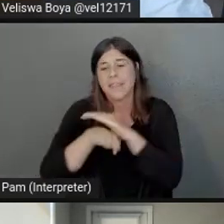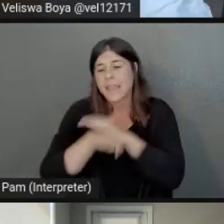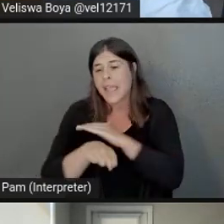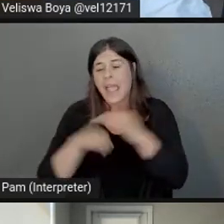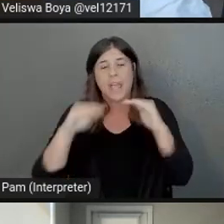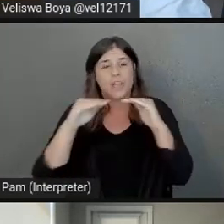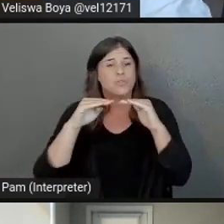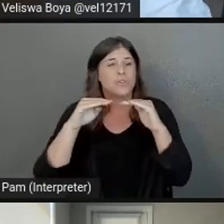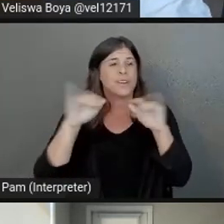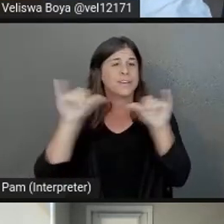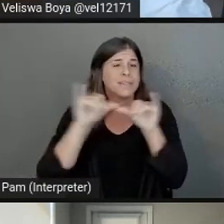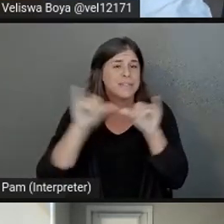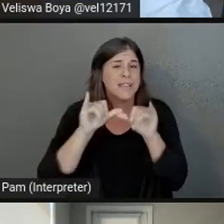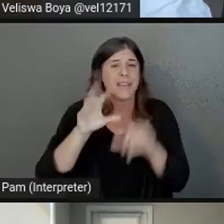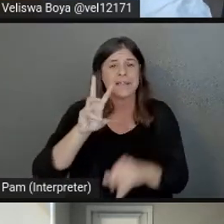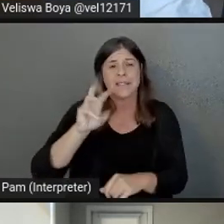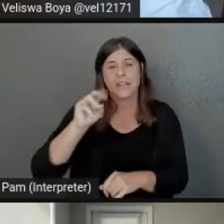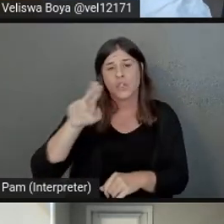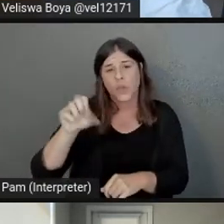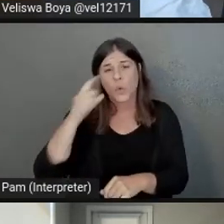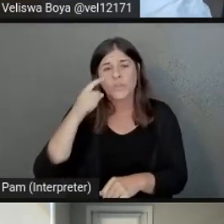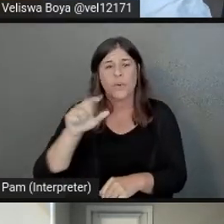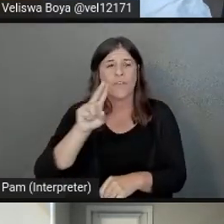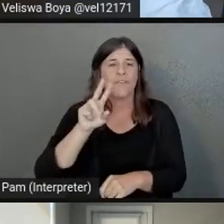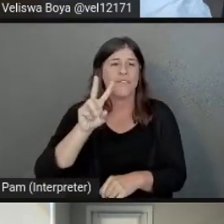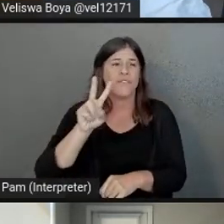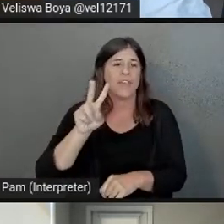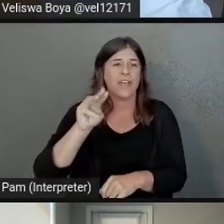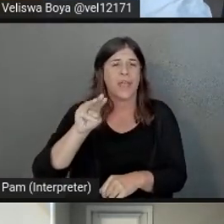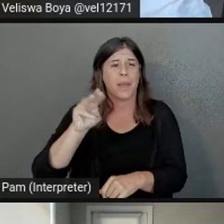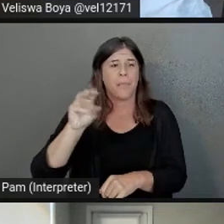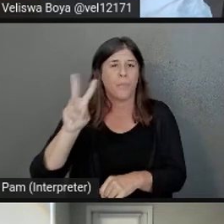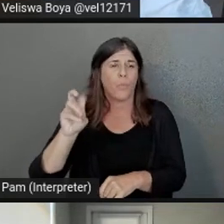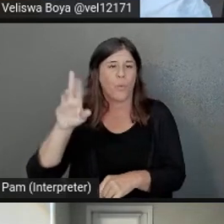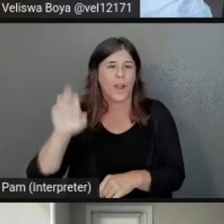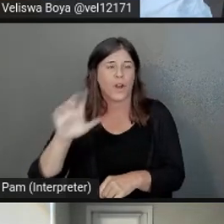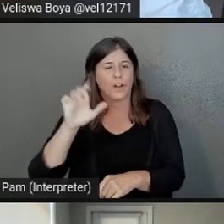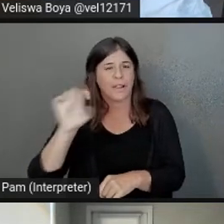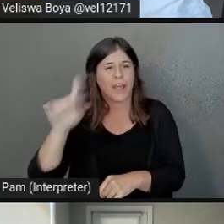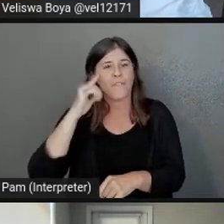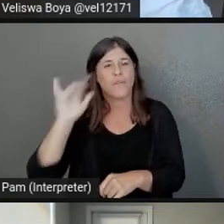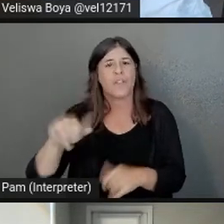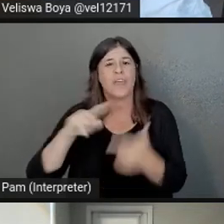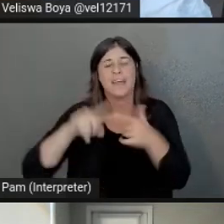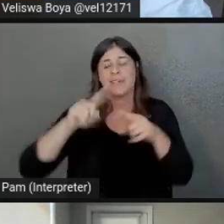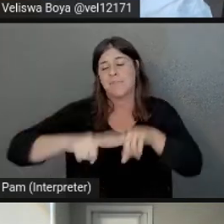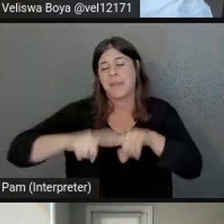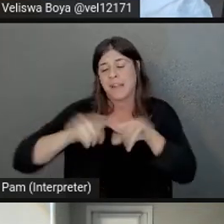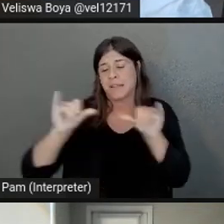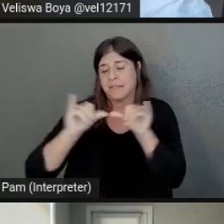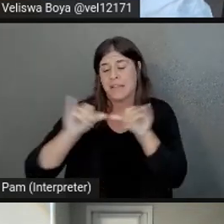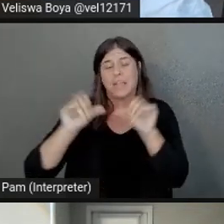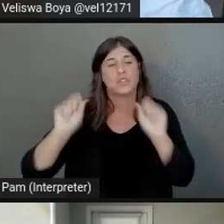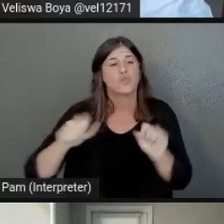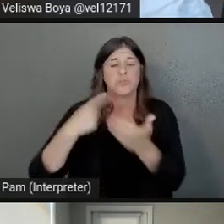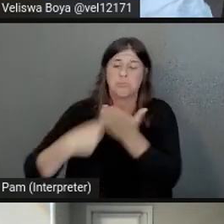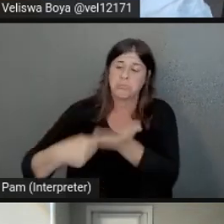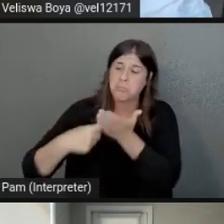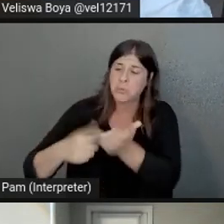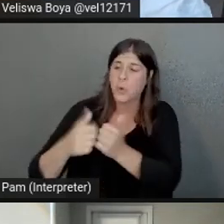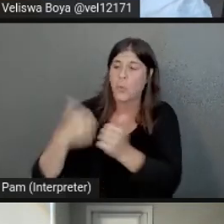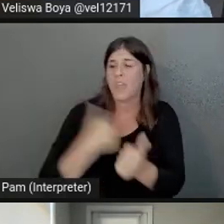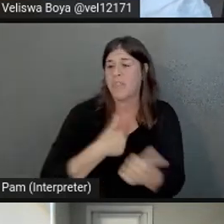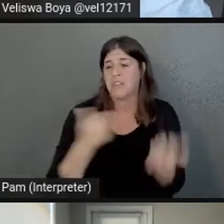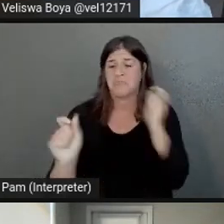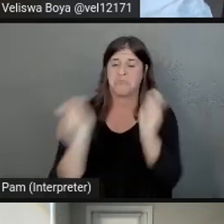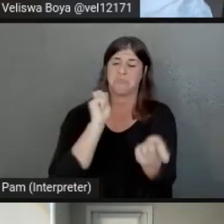going to be 6 nodes for VMware Cloud on AWS Outposts. And depending on the size, you can always discuss with us to